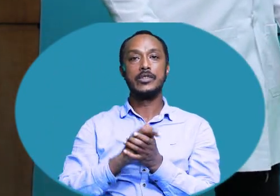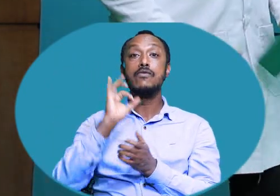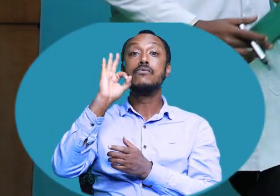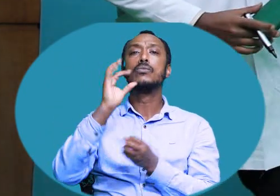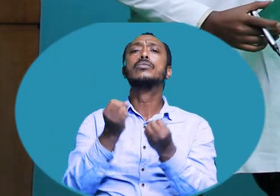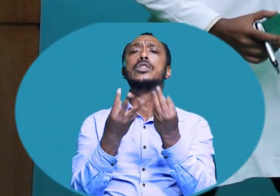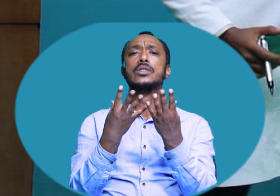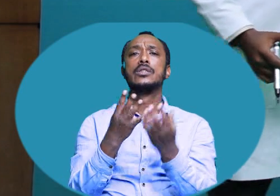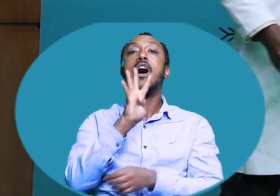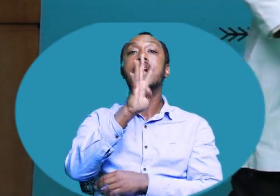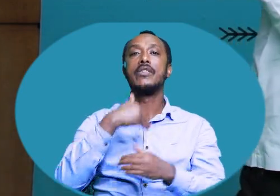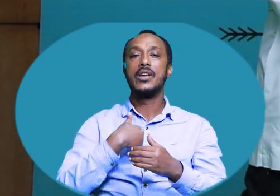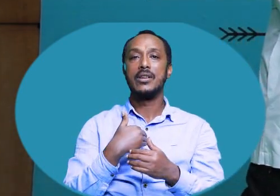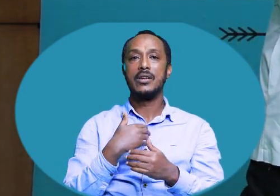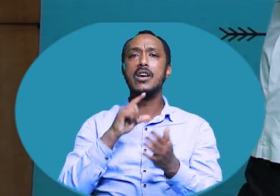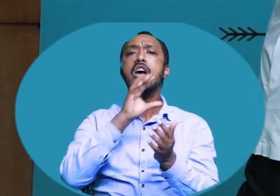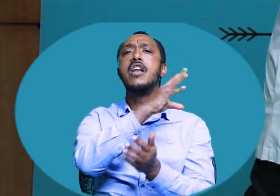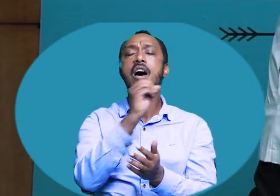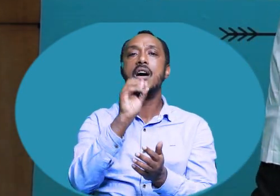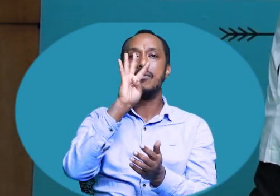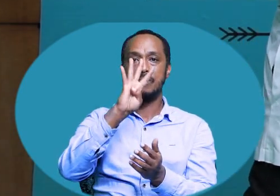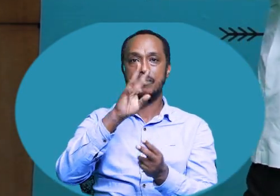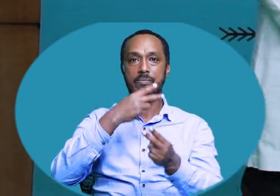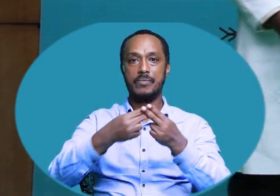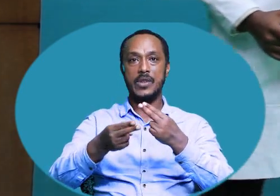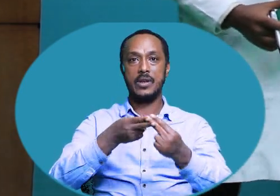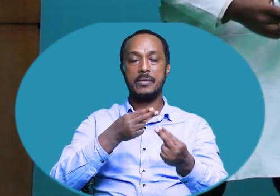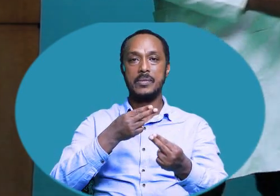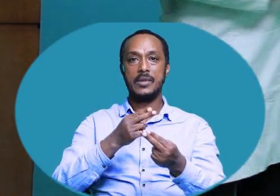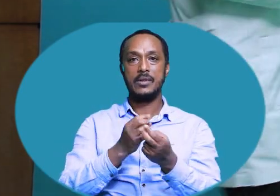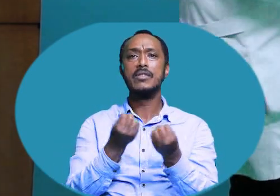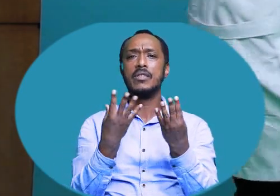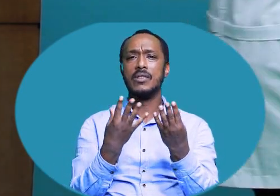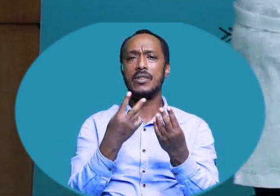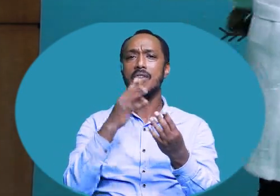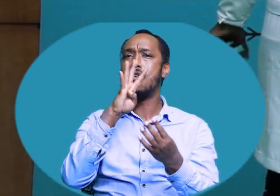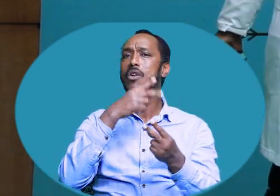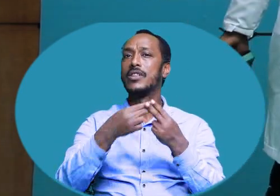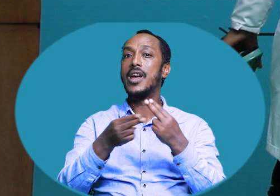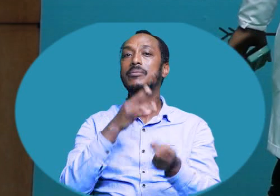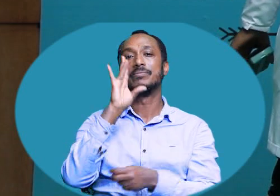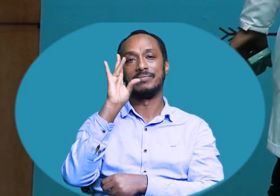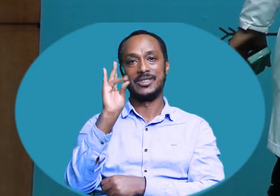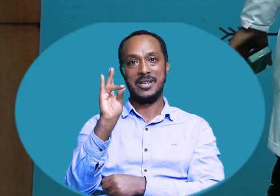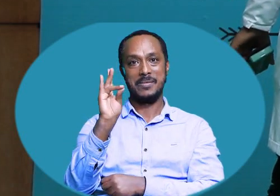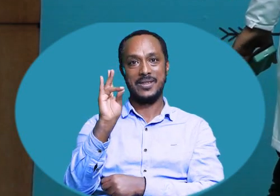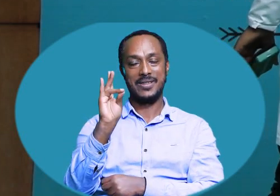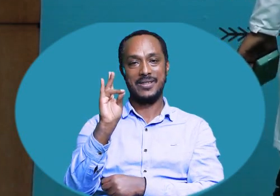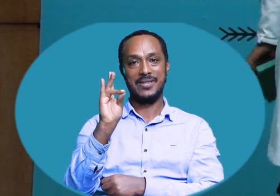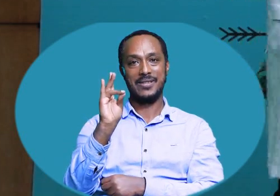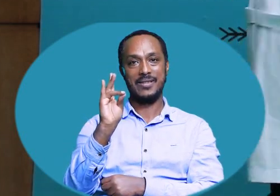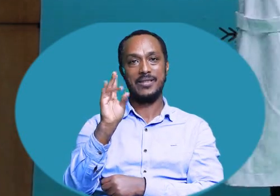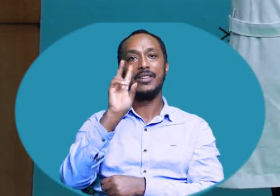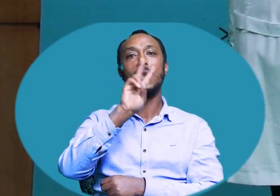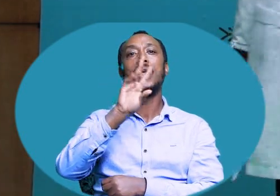sulfur is group 6 element. 1 times 6, the number of sulfur is 1. 1 times 6, 6. Fluorine, how many fluorine?